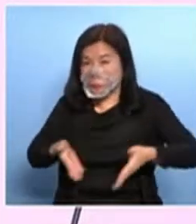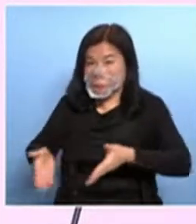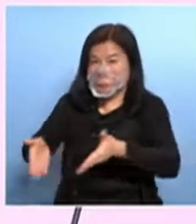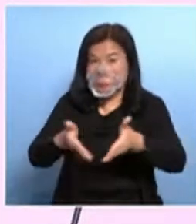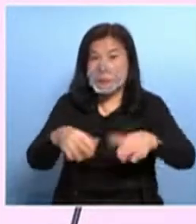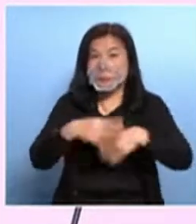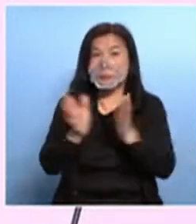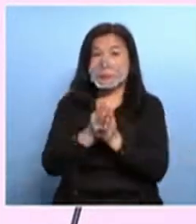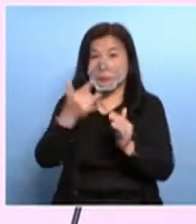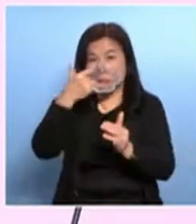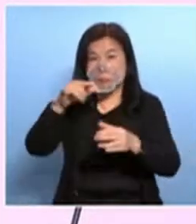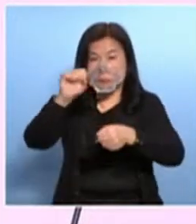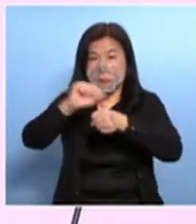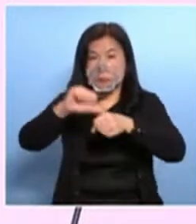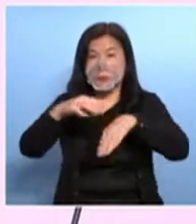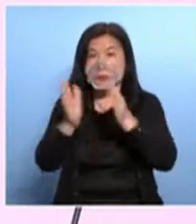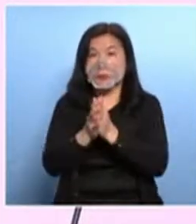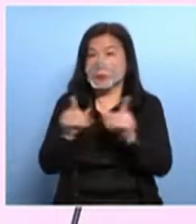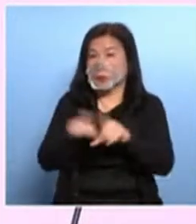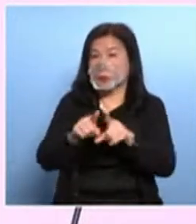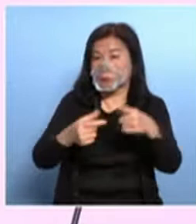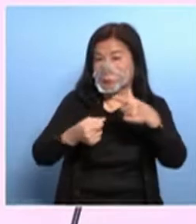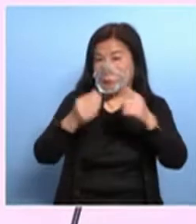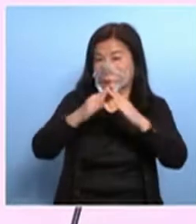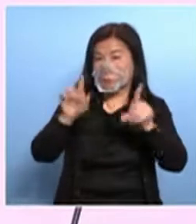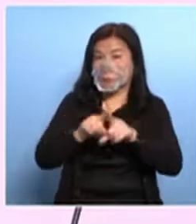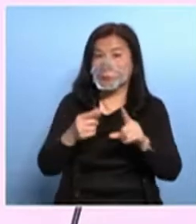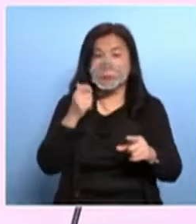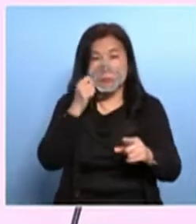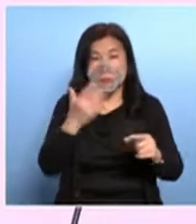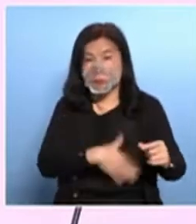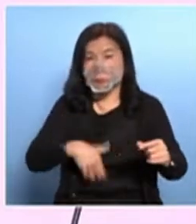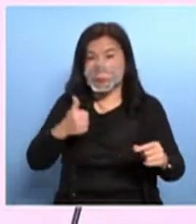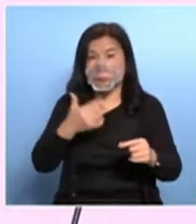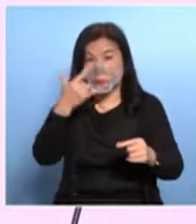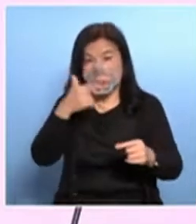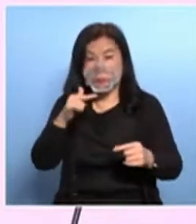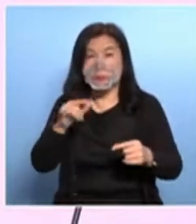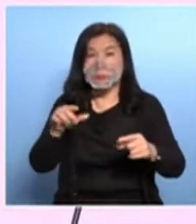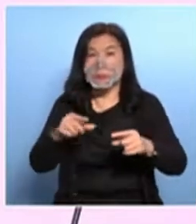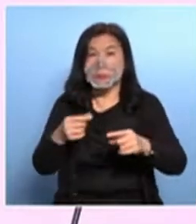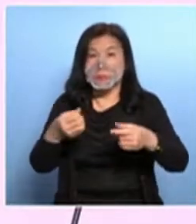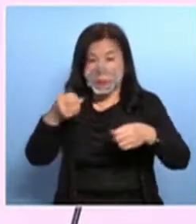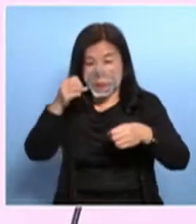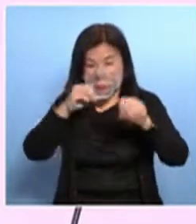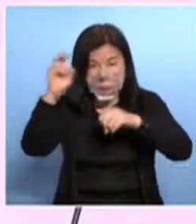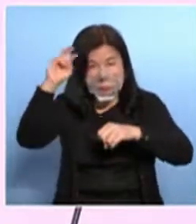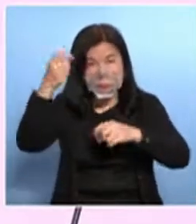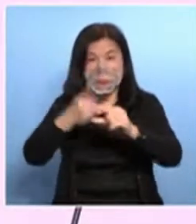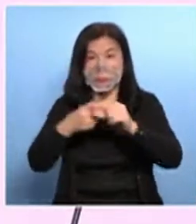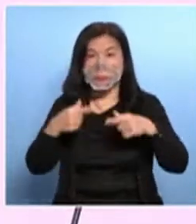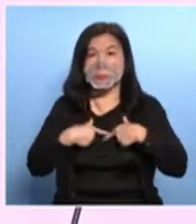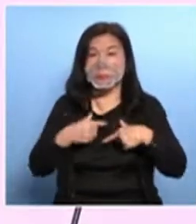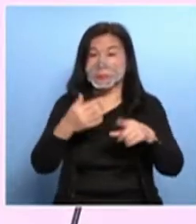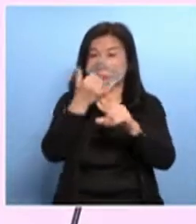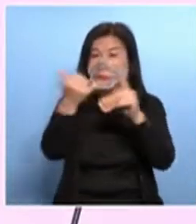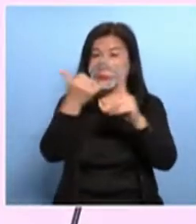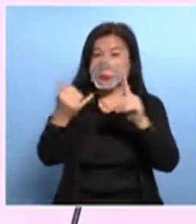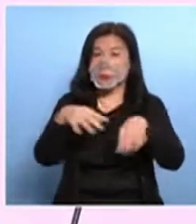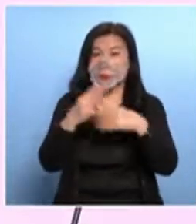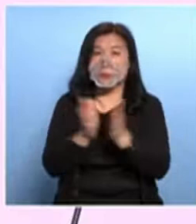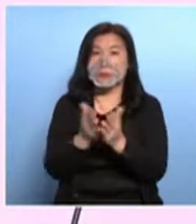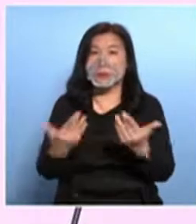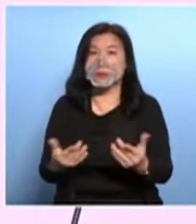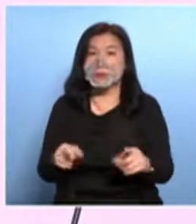Hub in the Hong Kong Shenzhen Innovation and Technology Park. With the above 16 laboratories and the 8